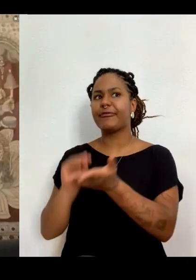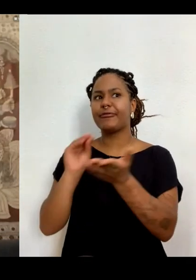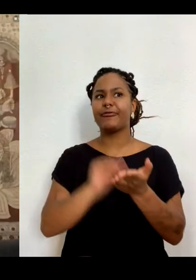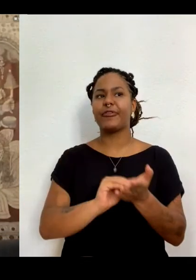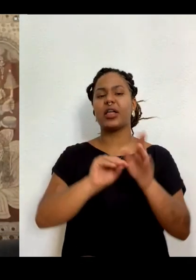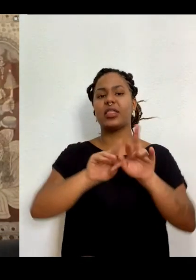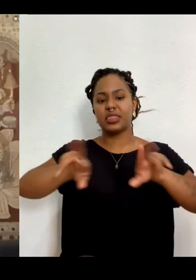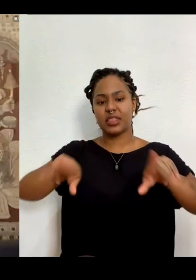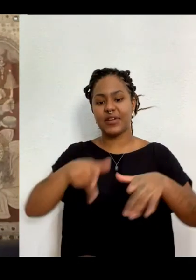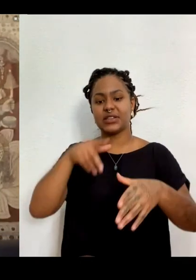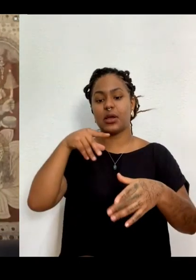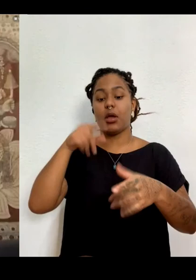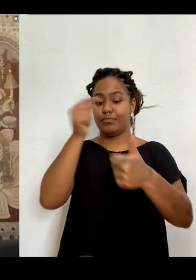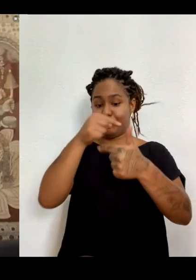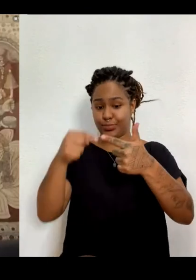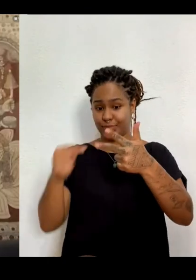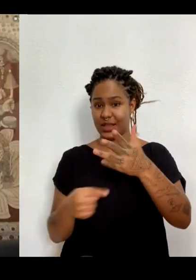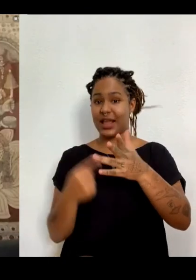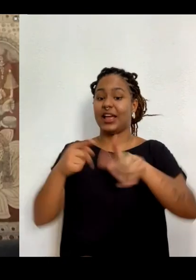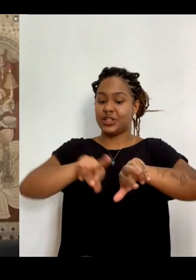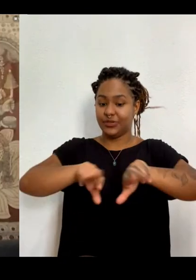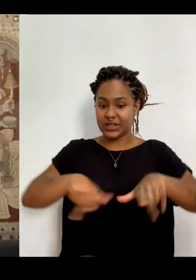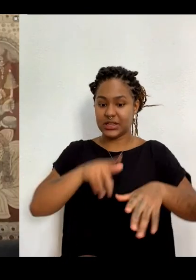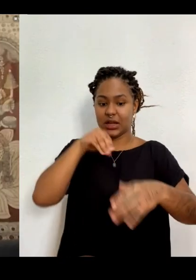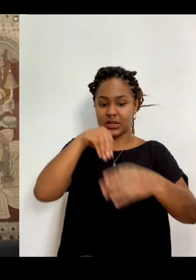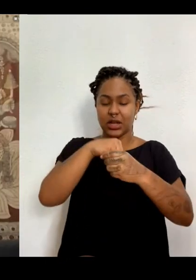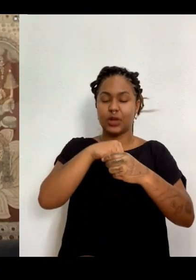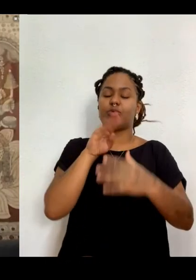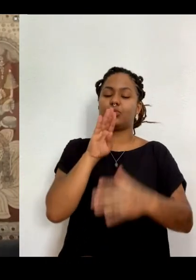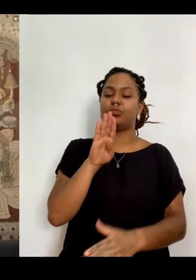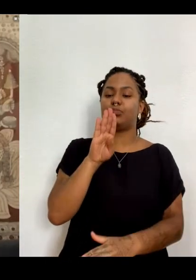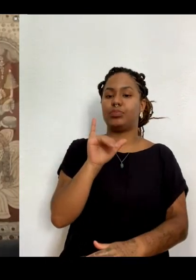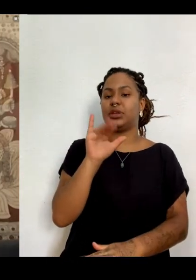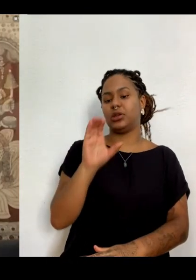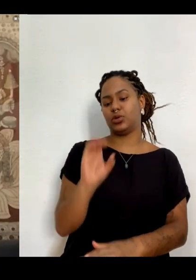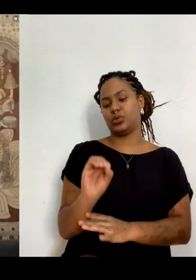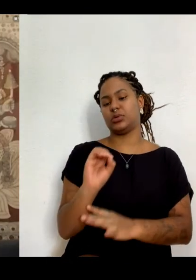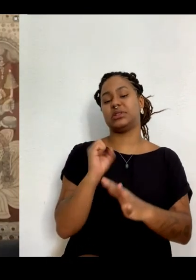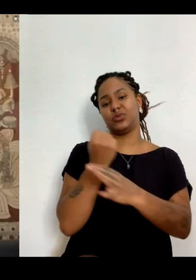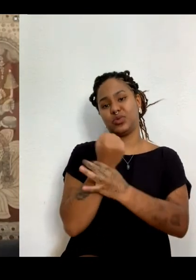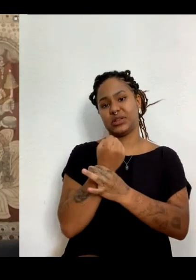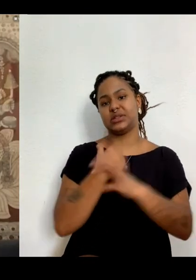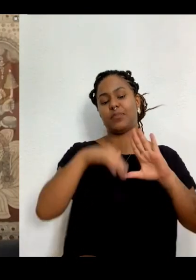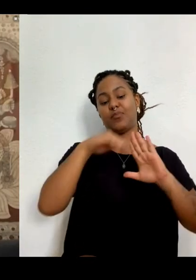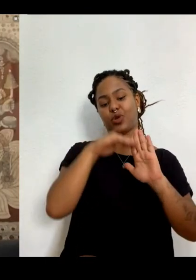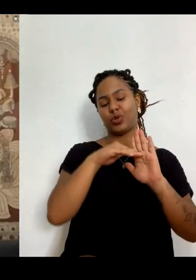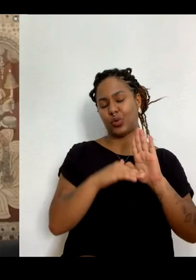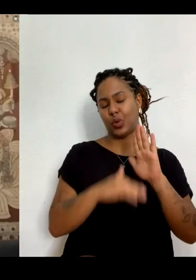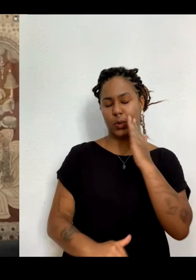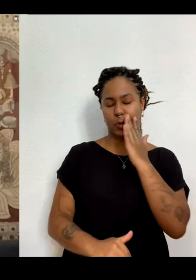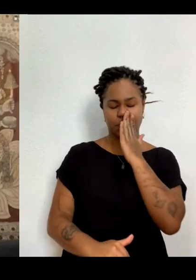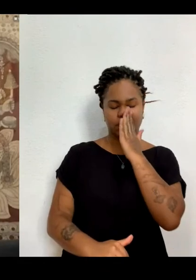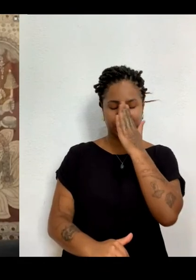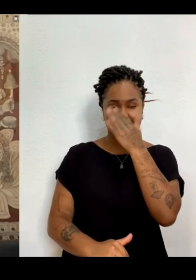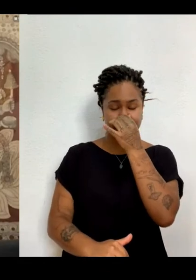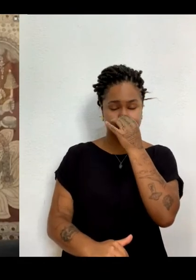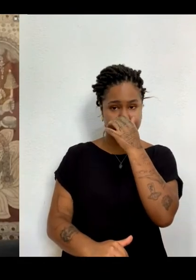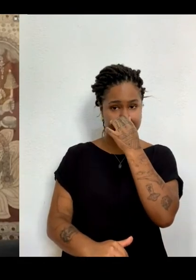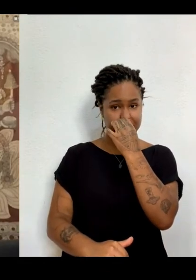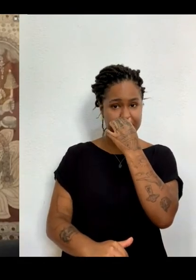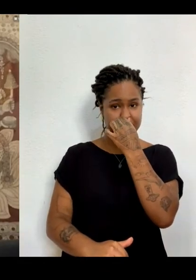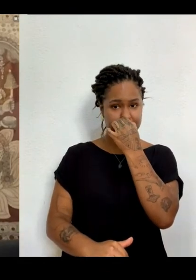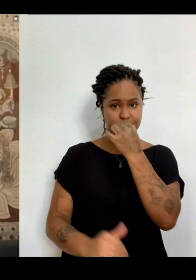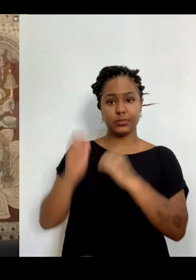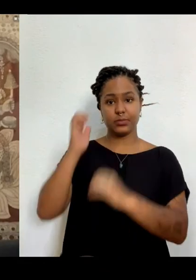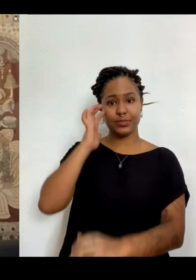the illusion has been created that local seeds native seeds Farmers